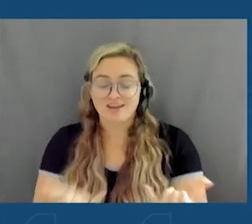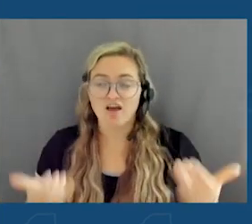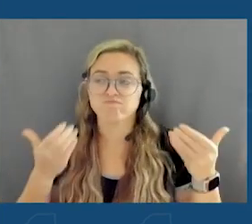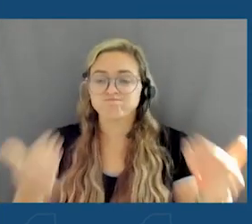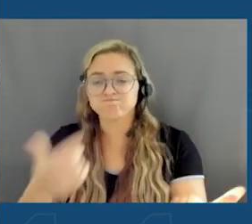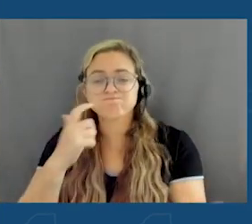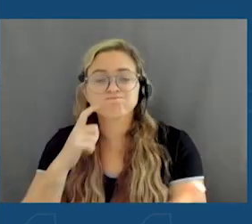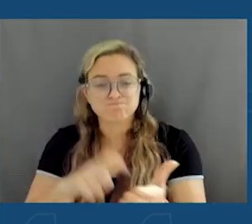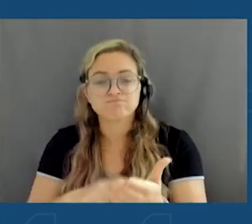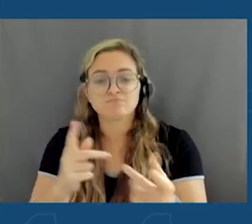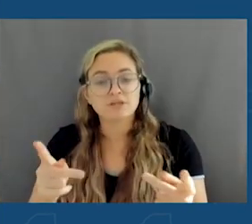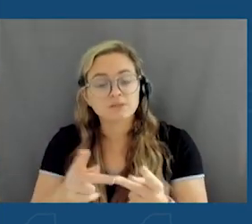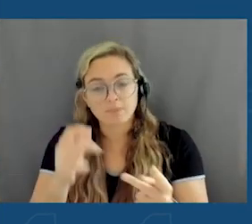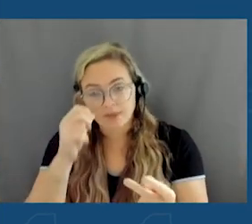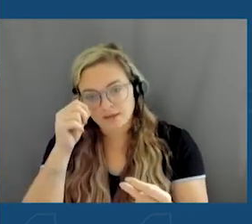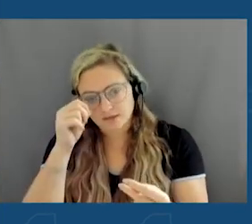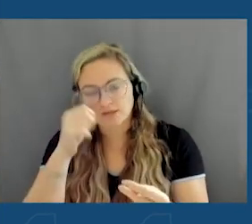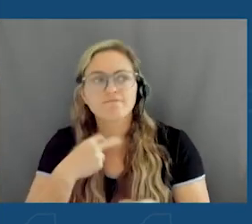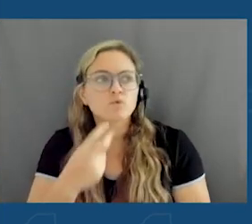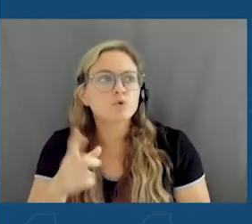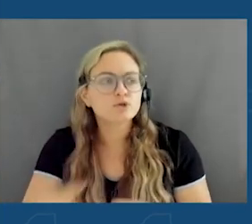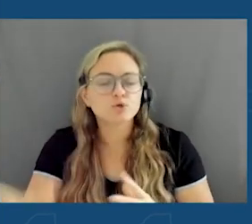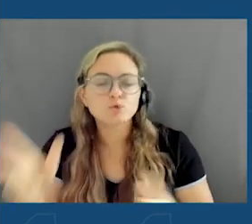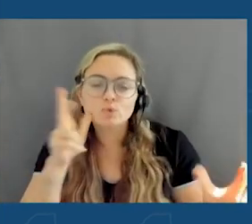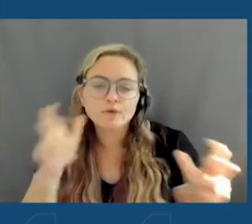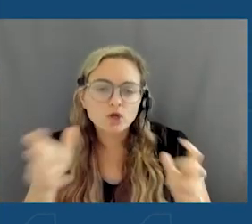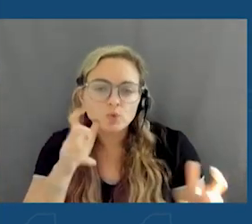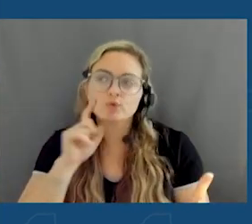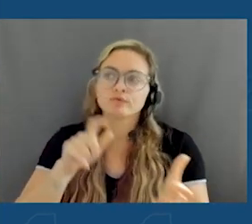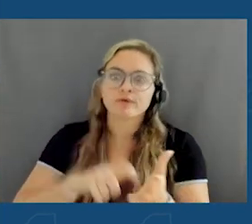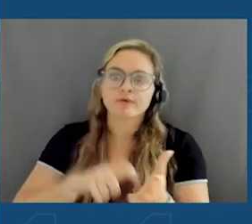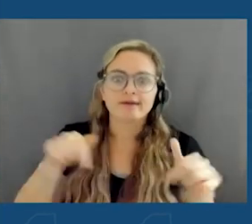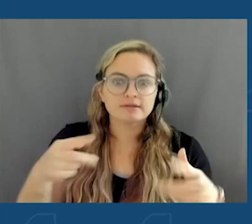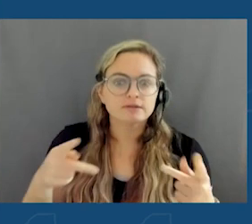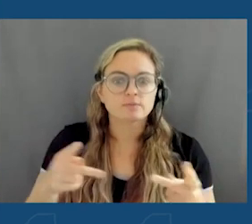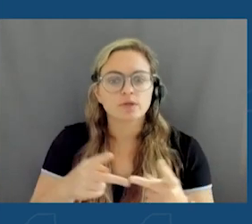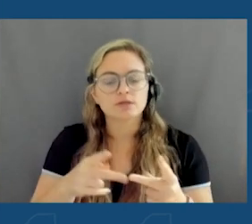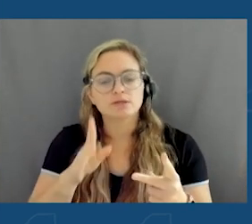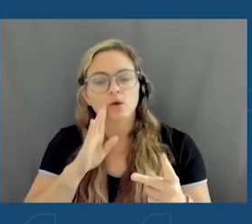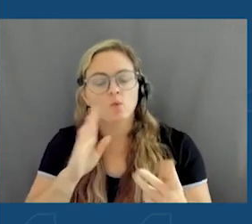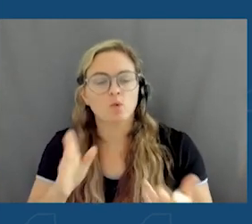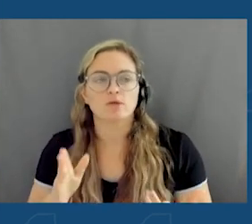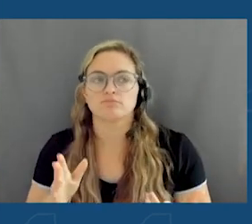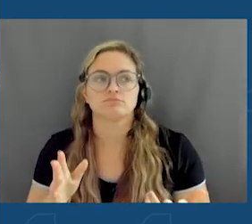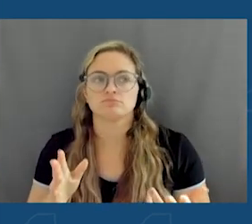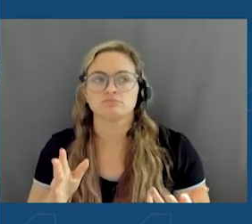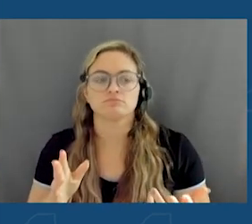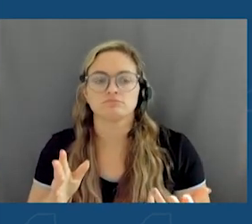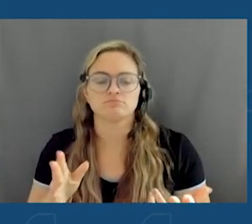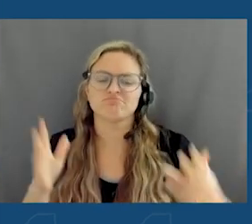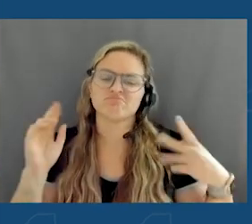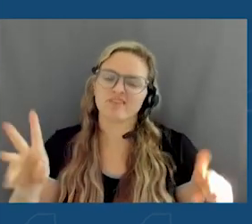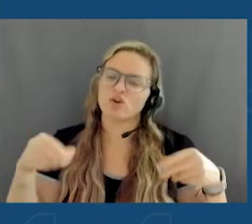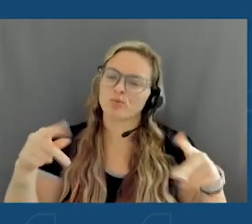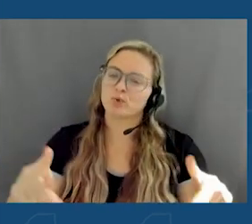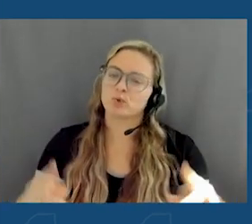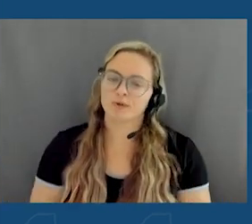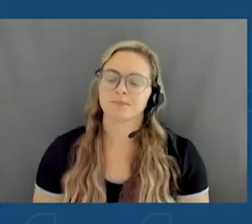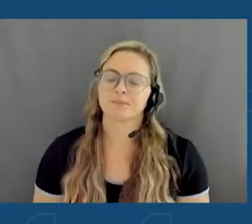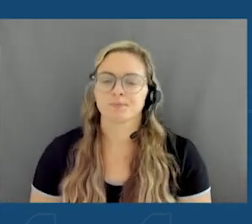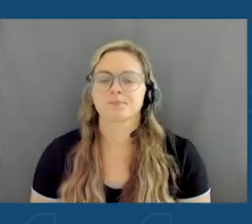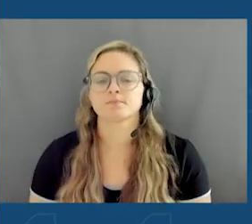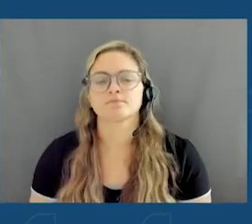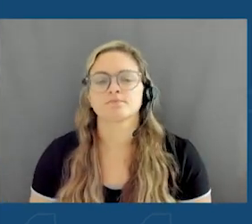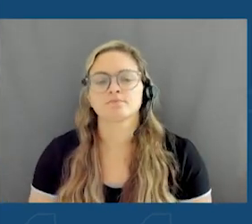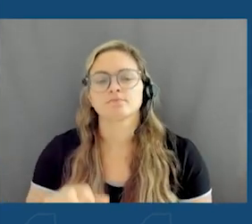this place has a voice that needs to be heard, recognizing it, and this is what's going to give it that opportunity. 300